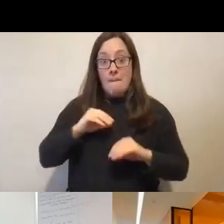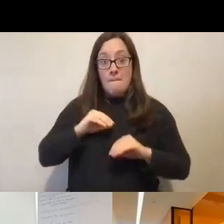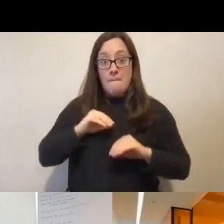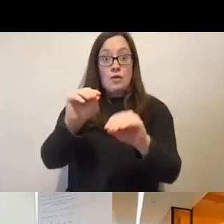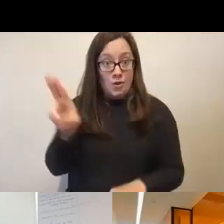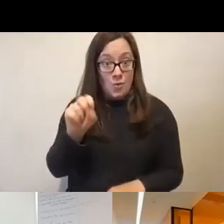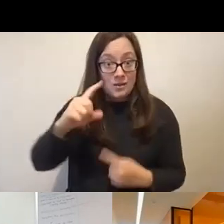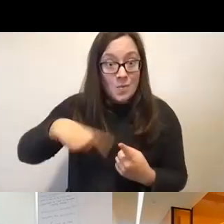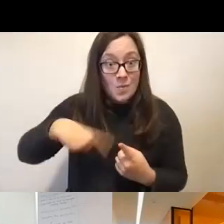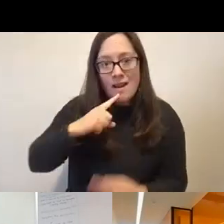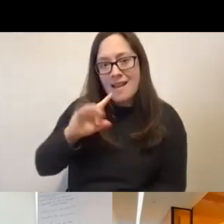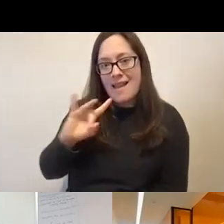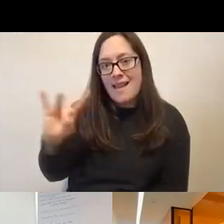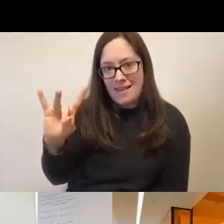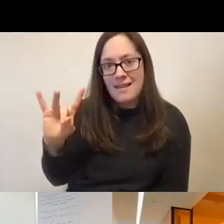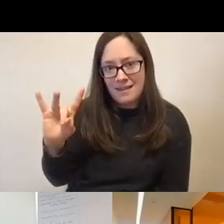old.